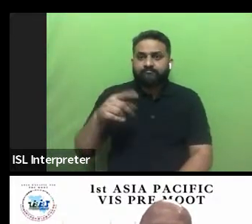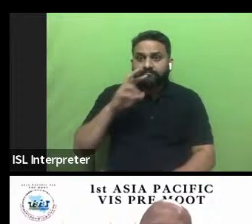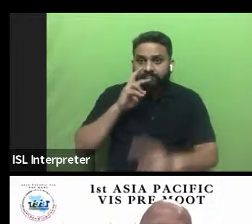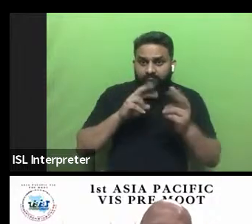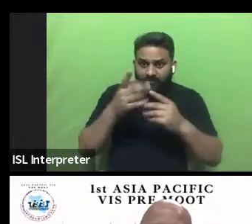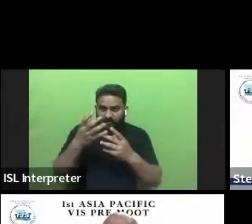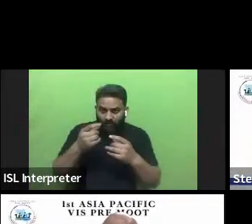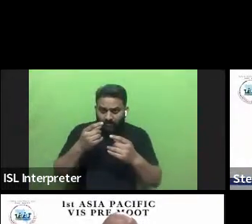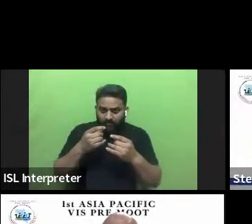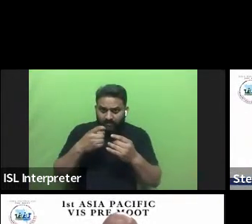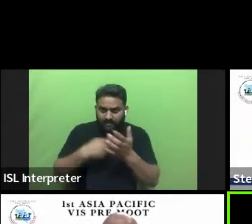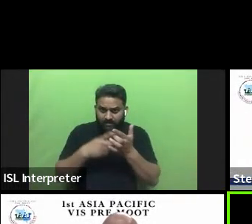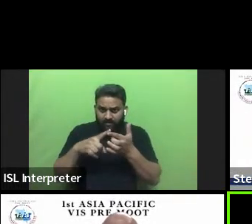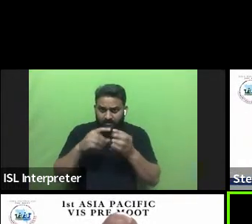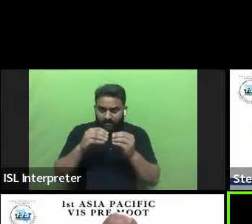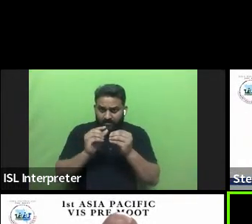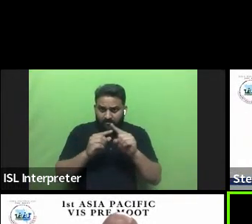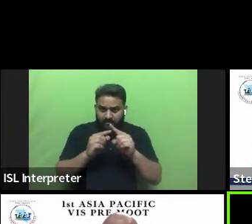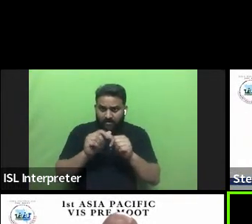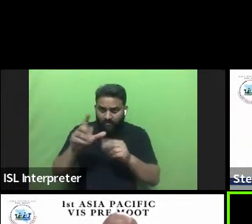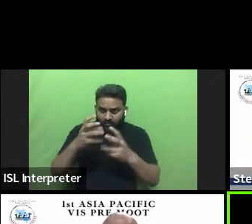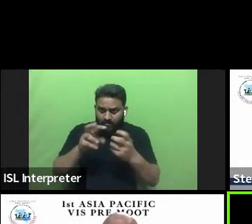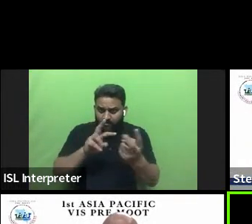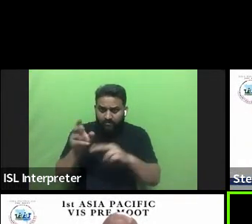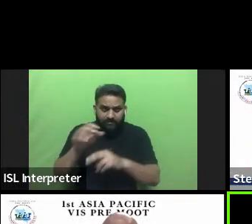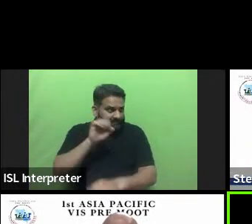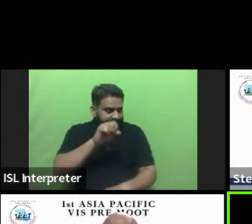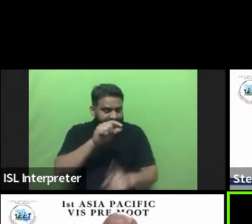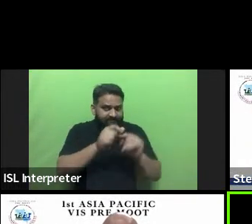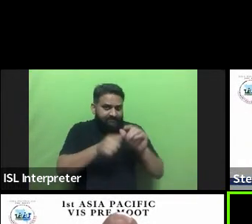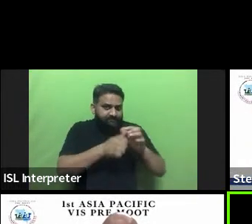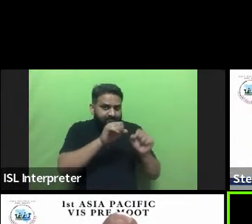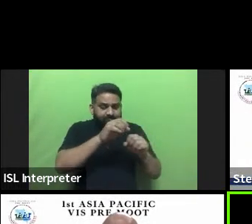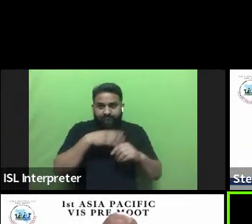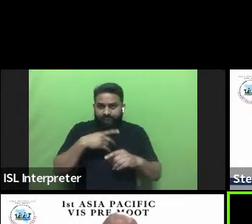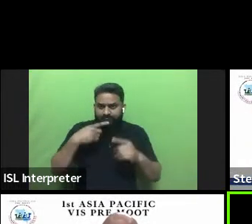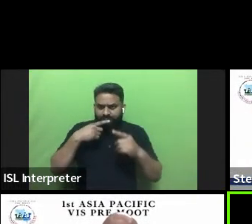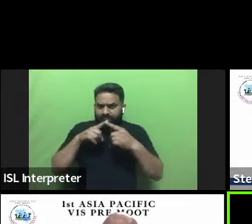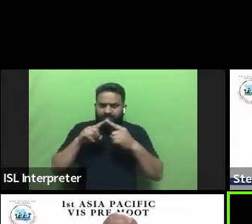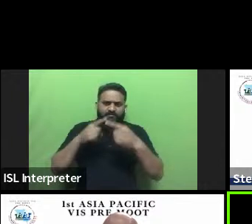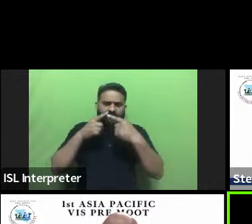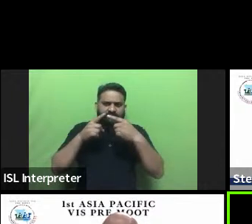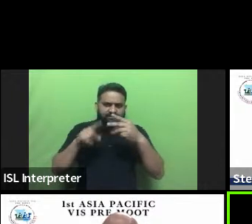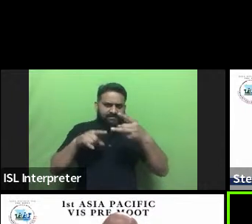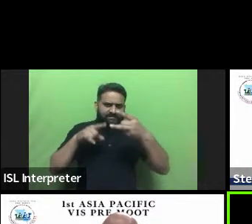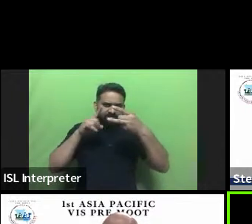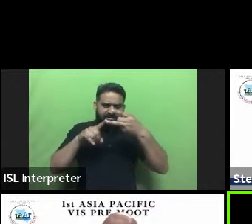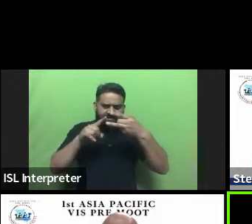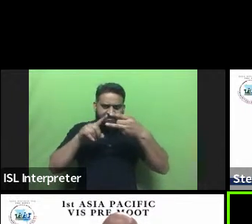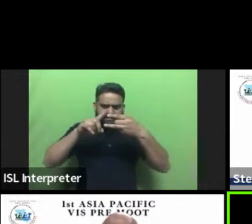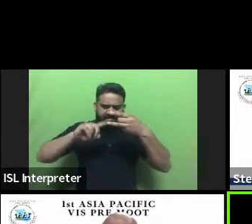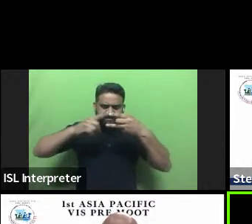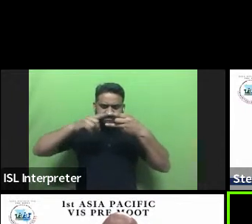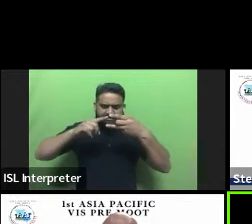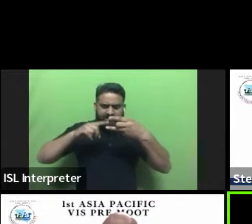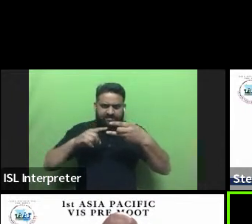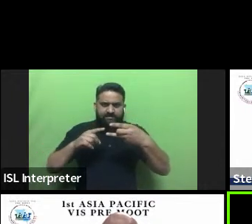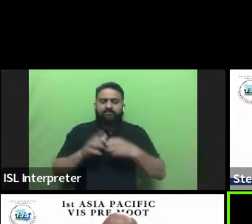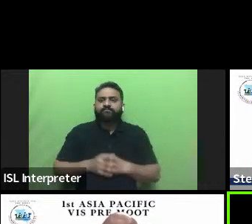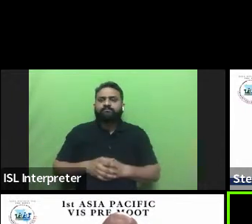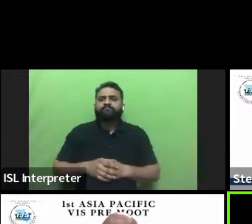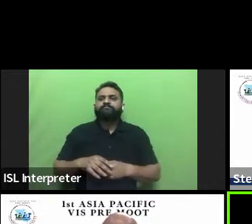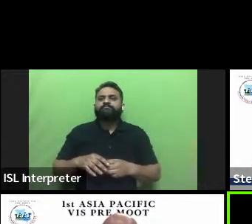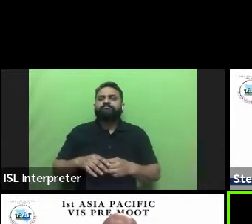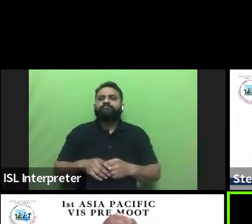rebuttal? Yes, Madam President, we'll be addressing the first and the third concern raised by the opposing counsel